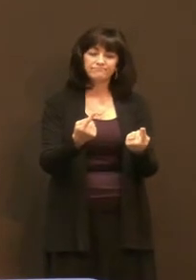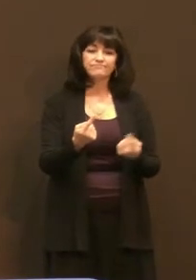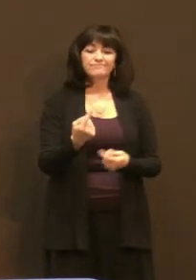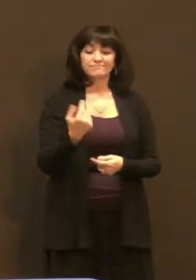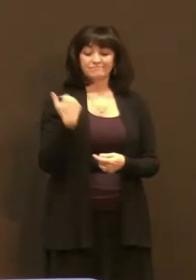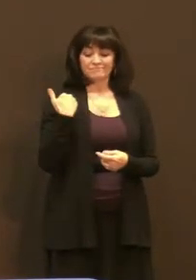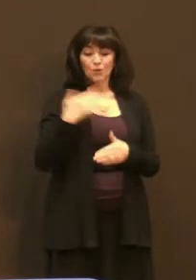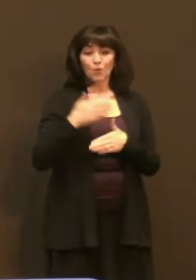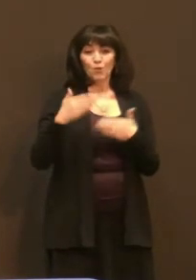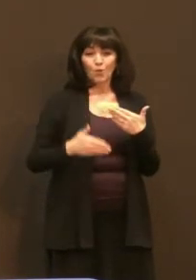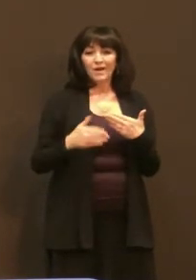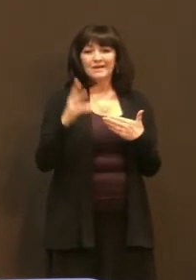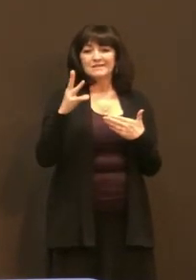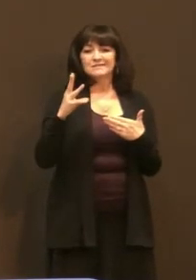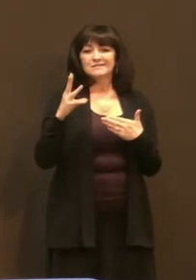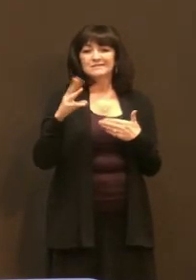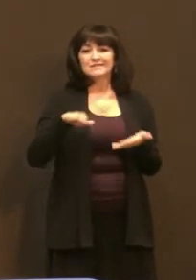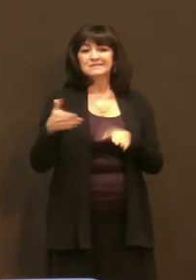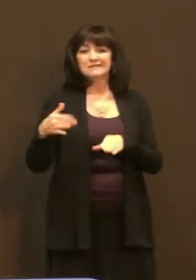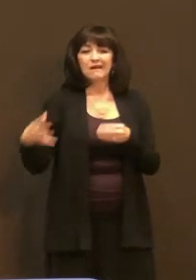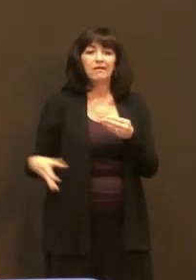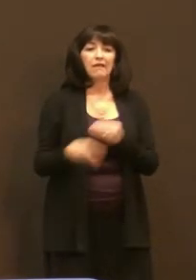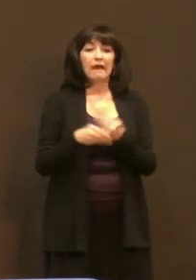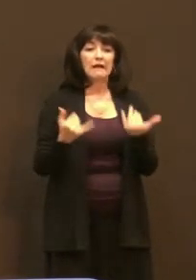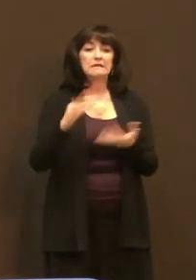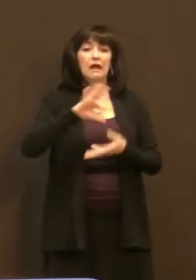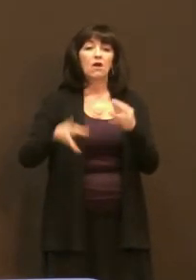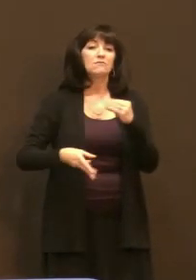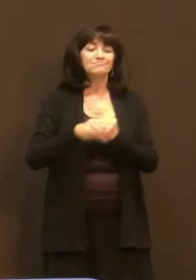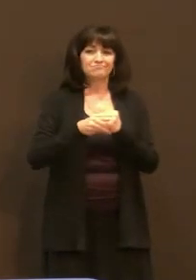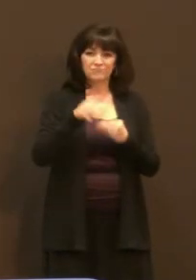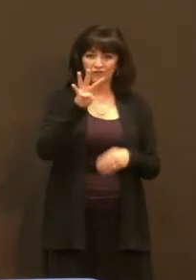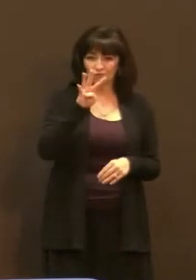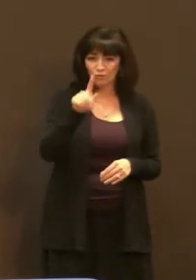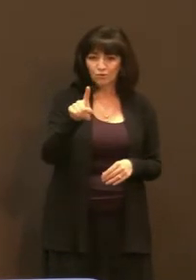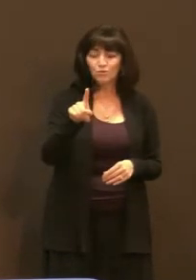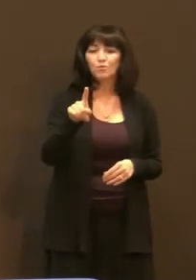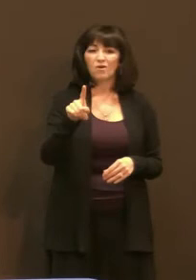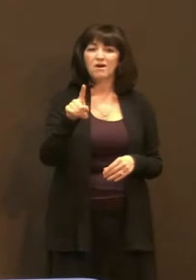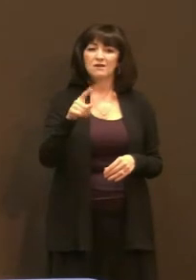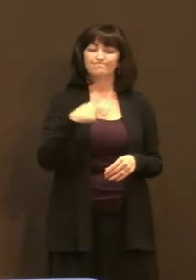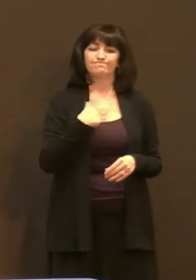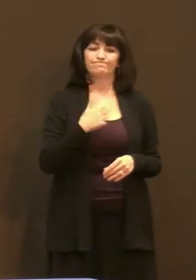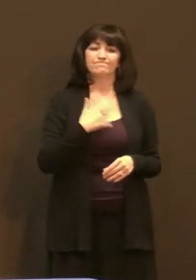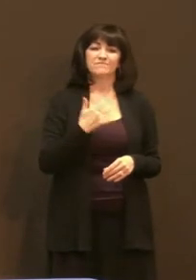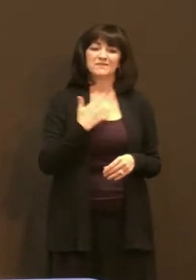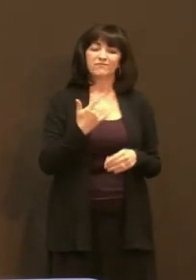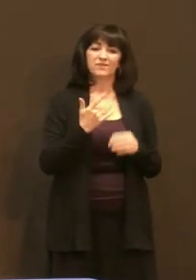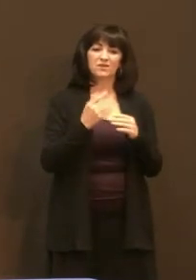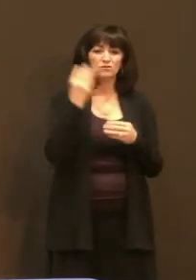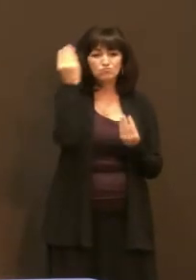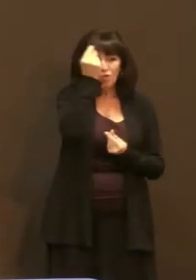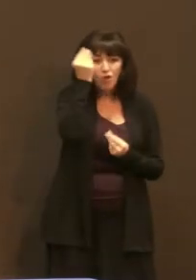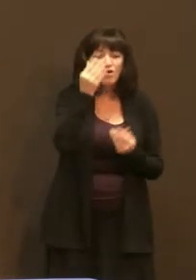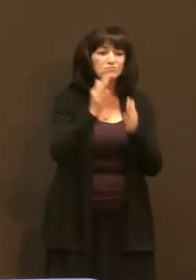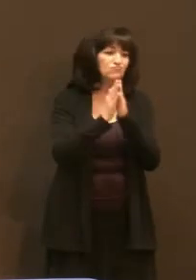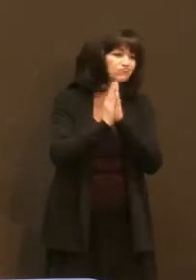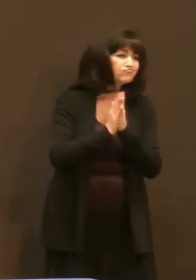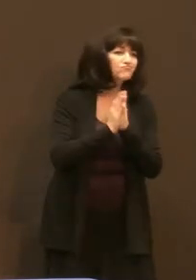the weekend, and that totals up to 41, and of course our thoughts and prayers are with the families and friends of